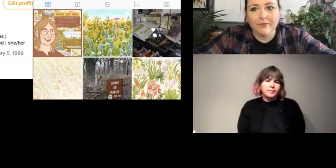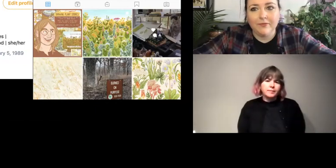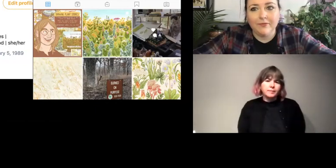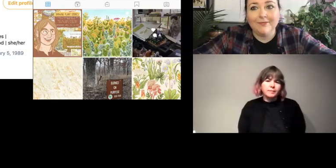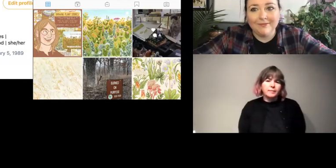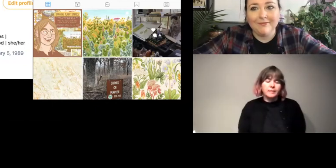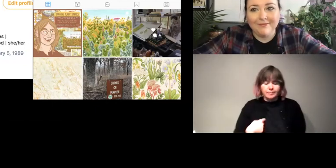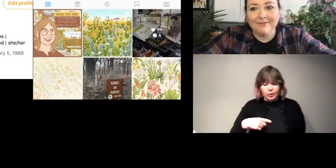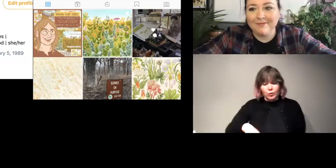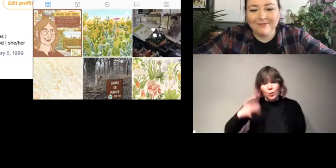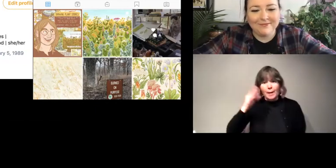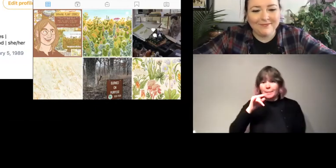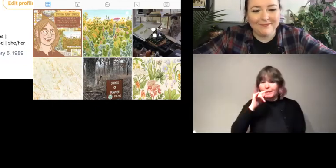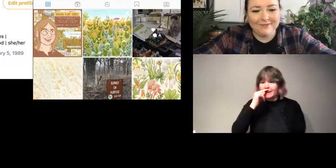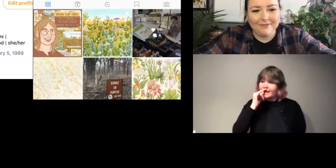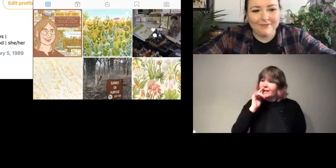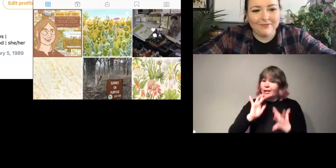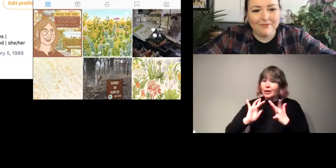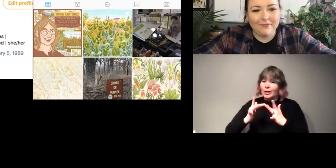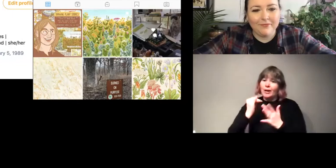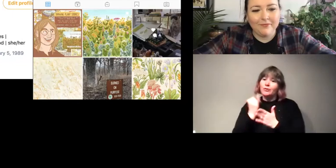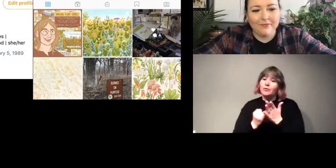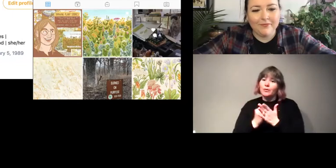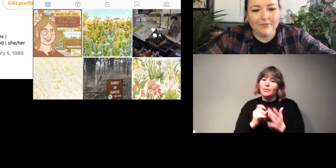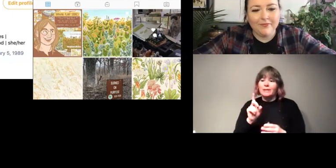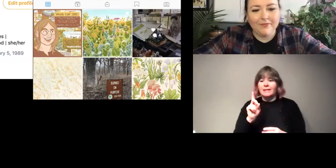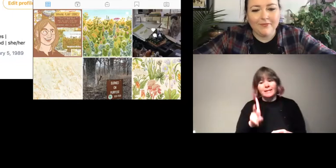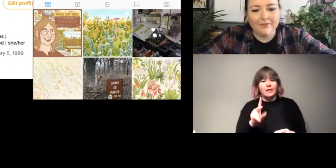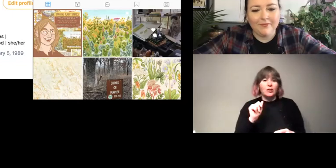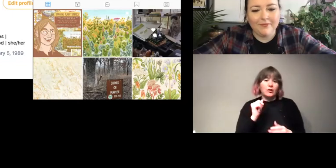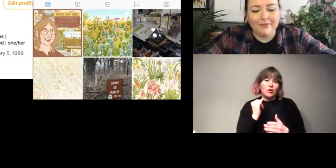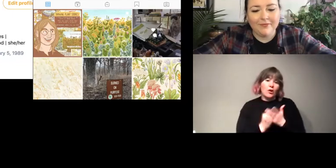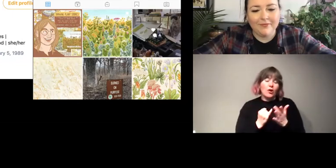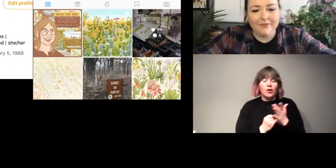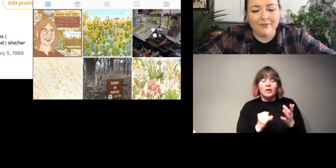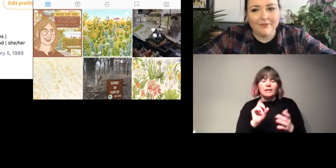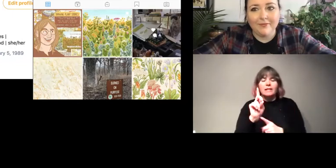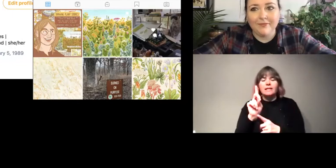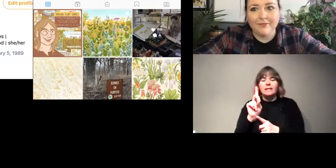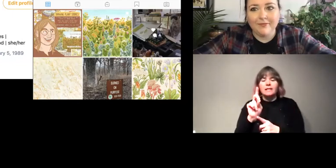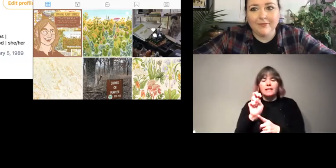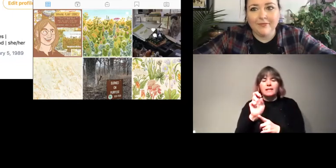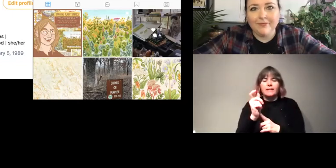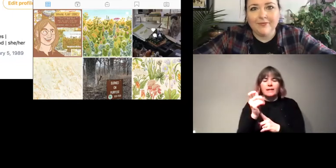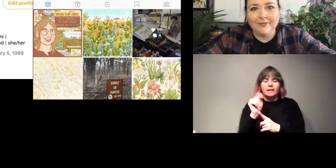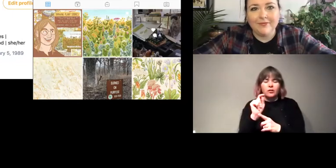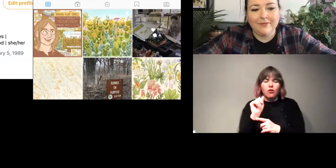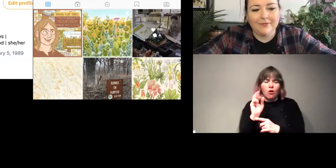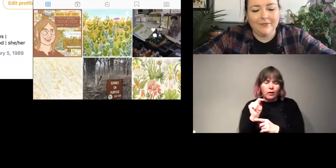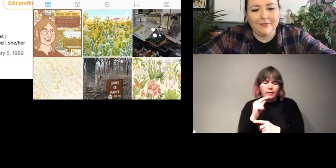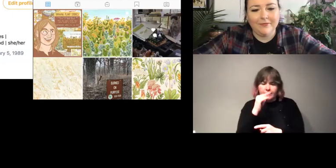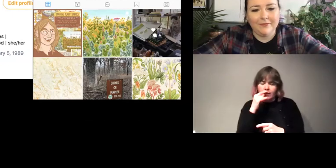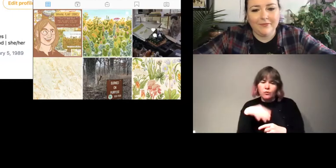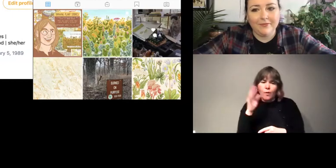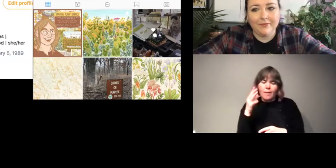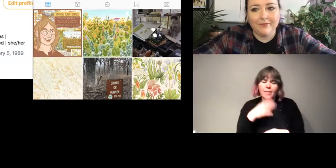kid who drew digital art. Like I was on DeviantArt as a kid, and it's always made sense for me. But also what's